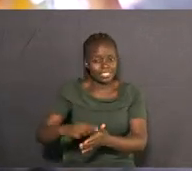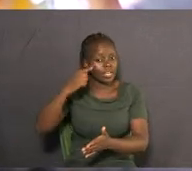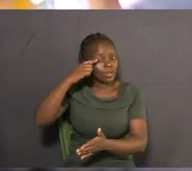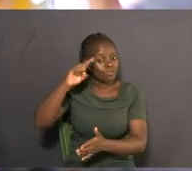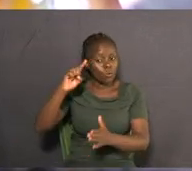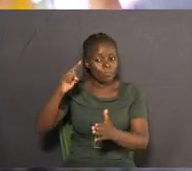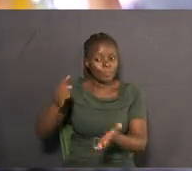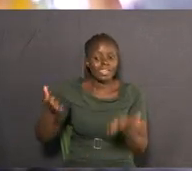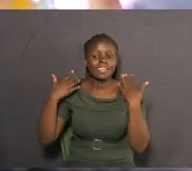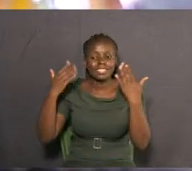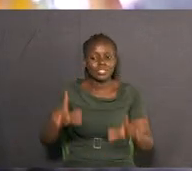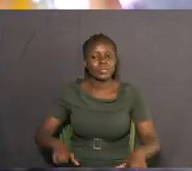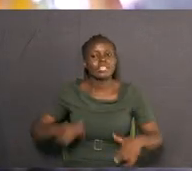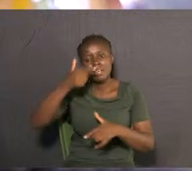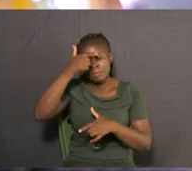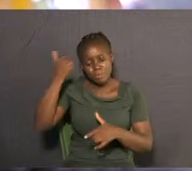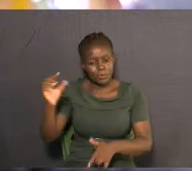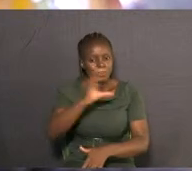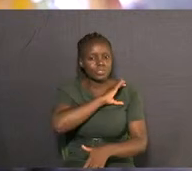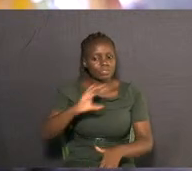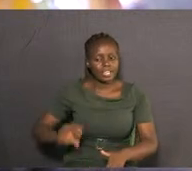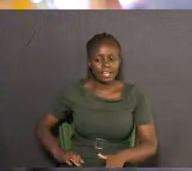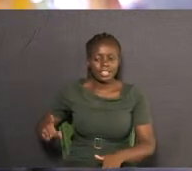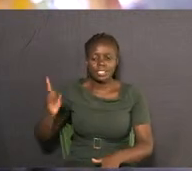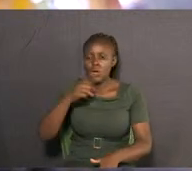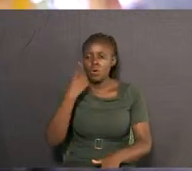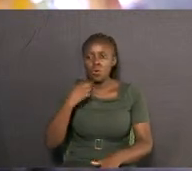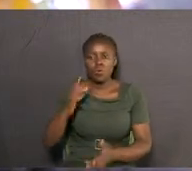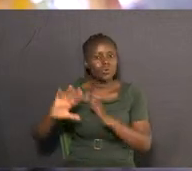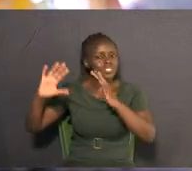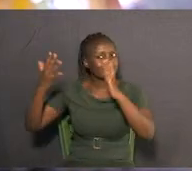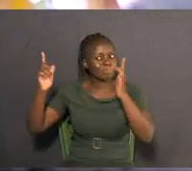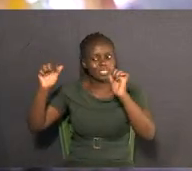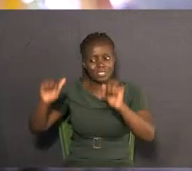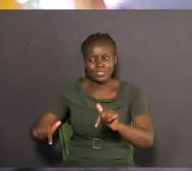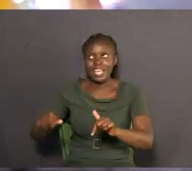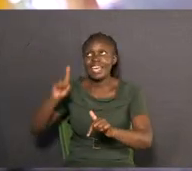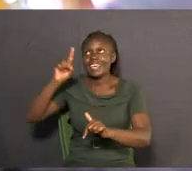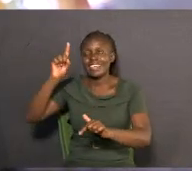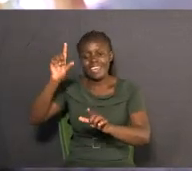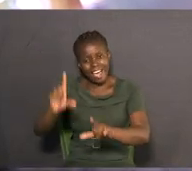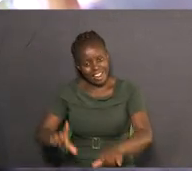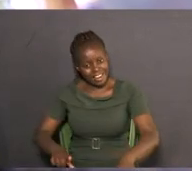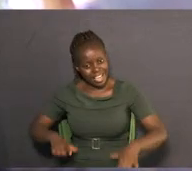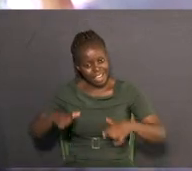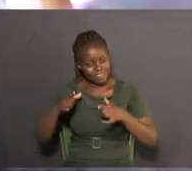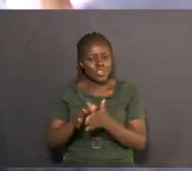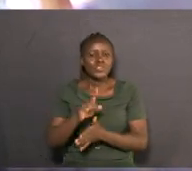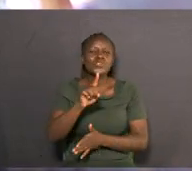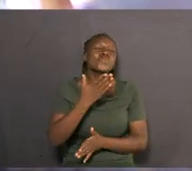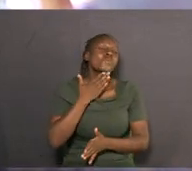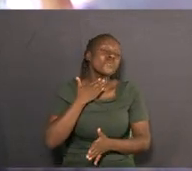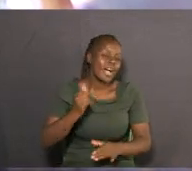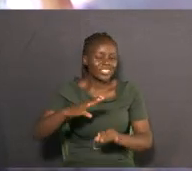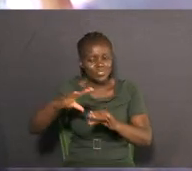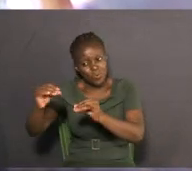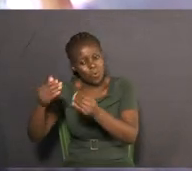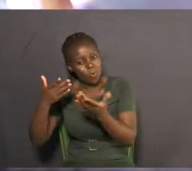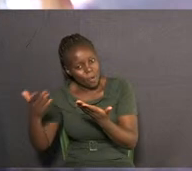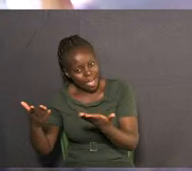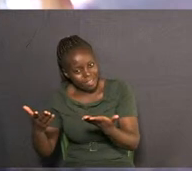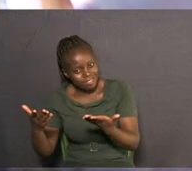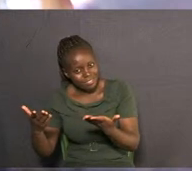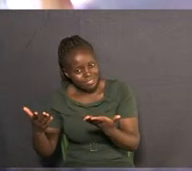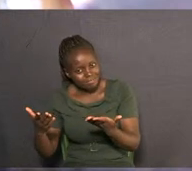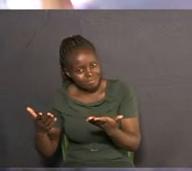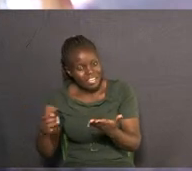of the Christ who we are celebrating today, that he is alive. Where would you like to end up today? If